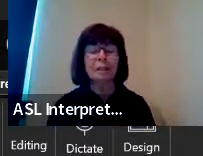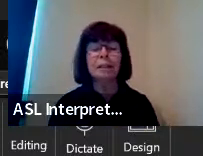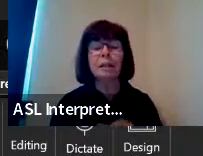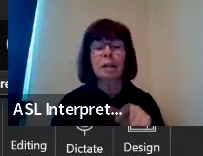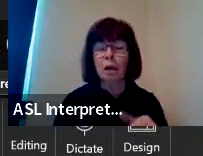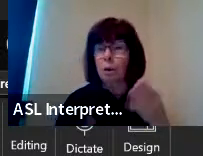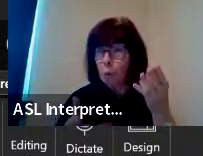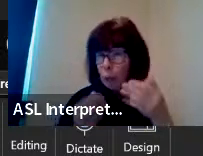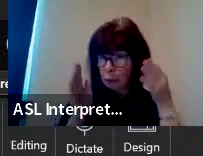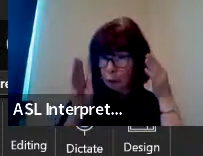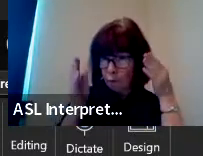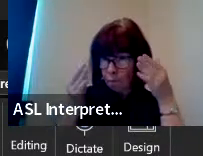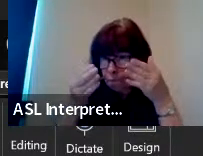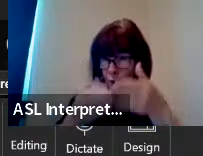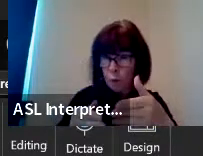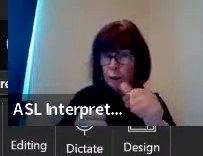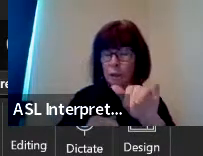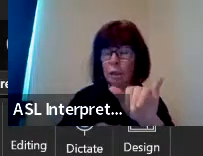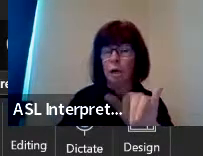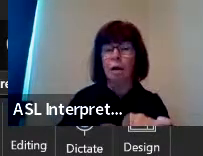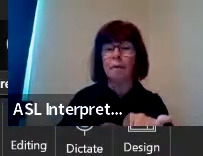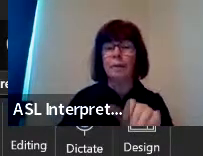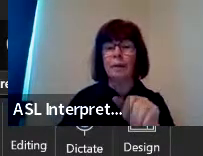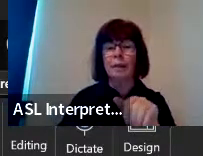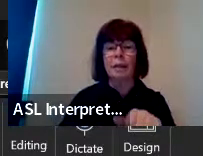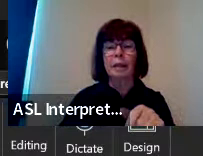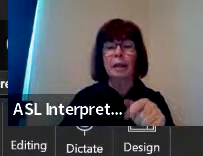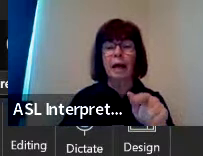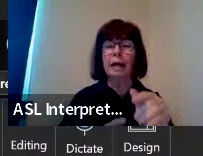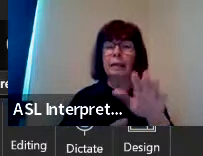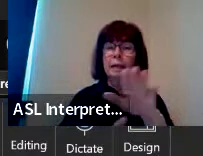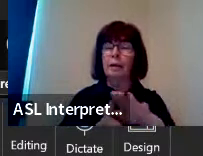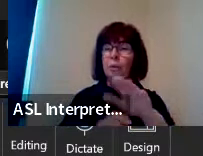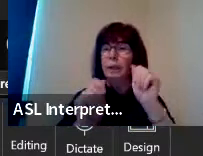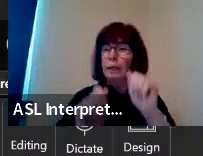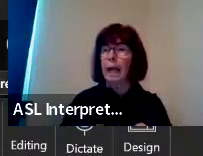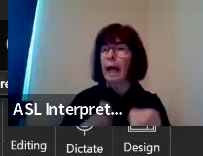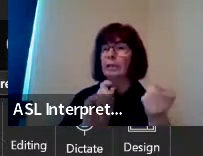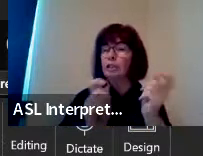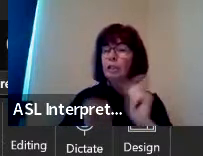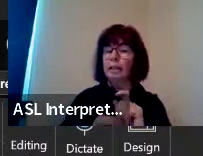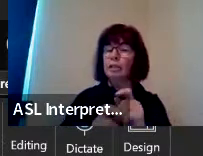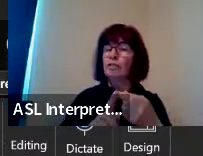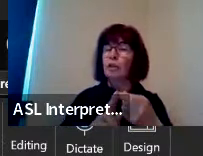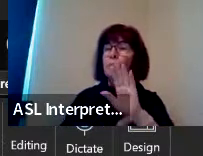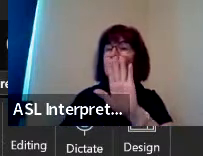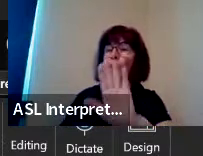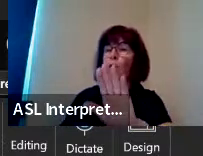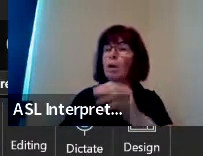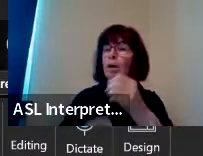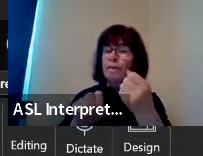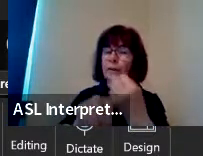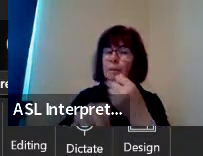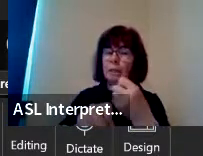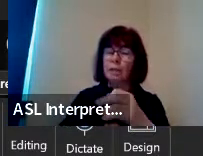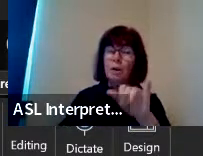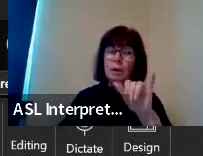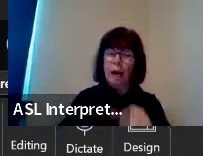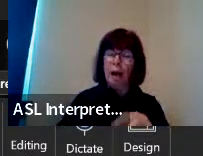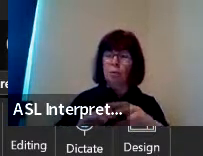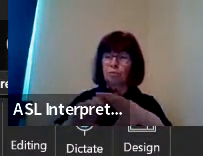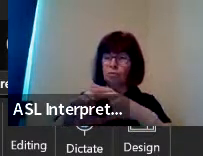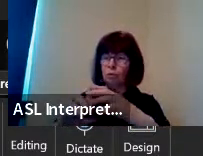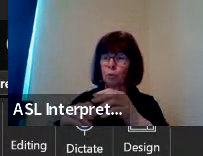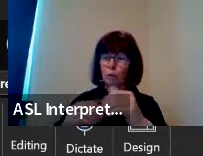focus on those areas that we can change based on your feedback. So this is how we've decided to break out into